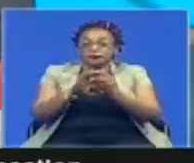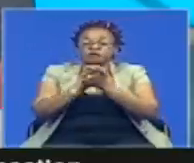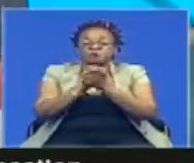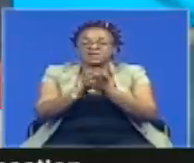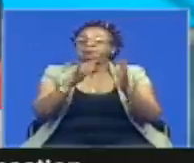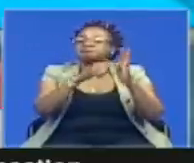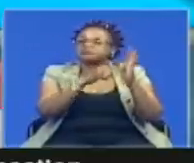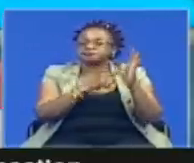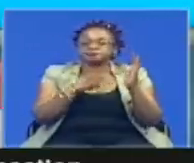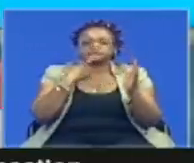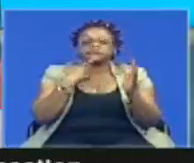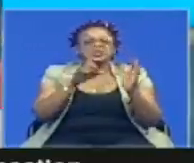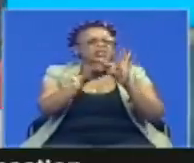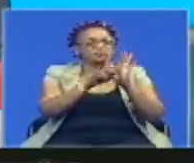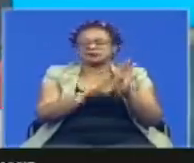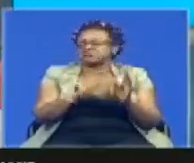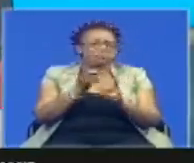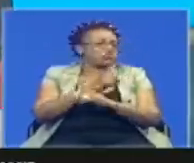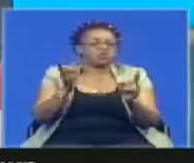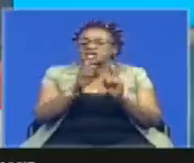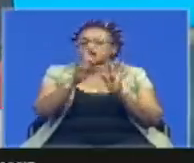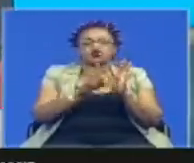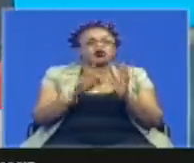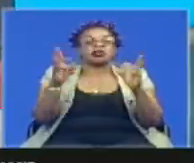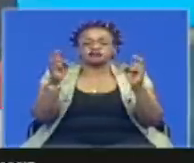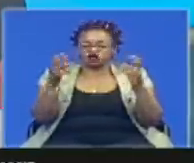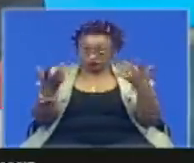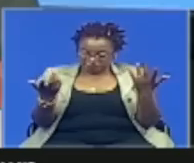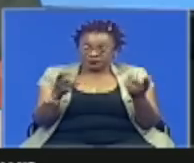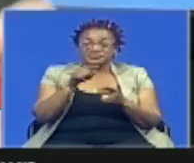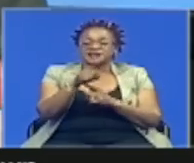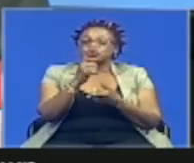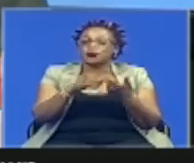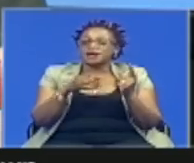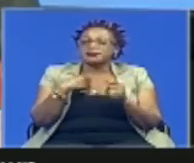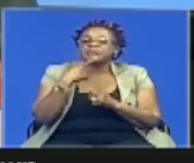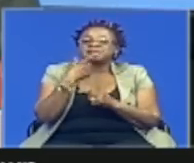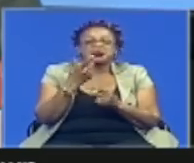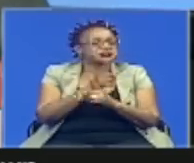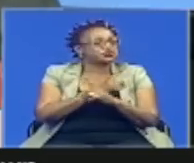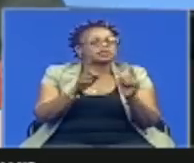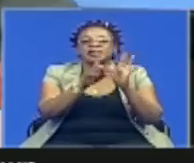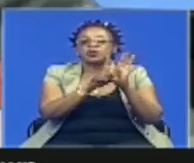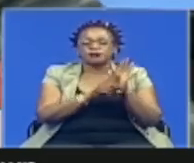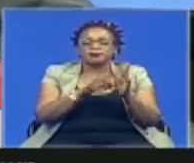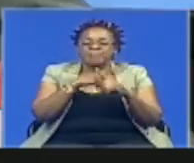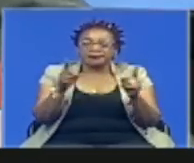that legitimacy is not a legal issue that should be coming up. Thank you. That's what I'm saying. It is not a legal issue. It is